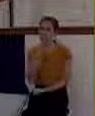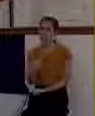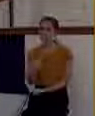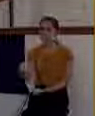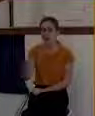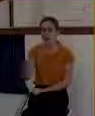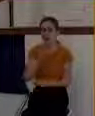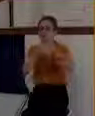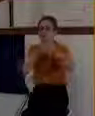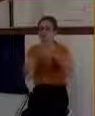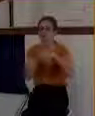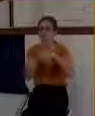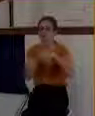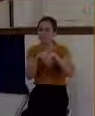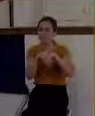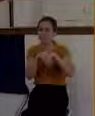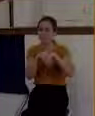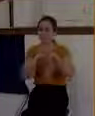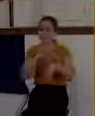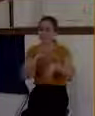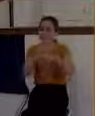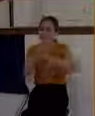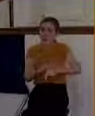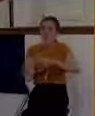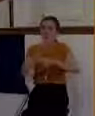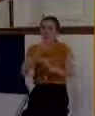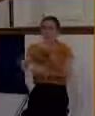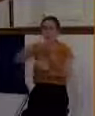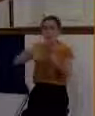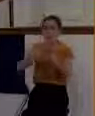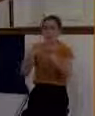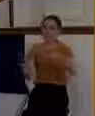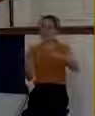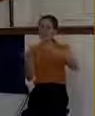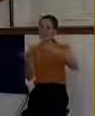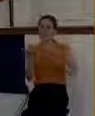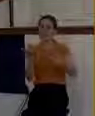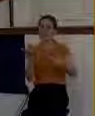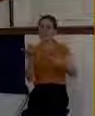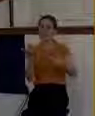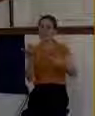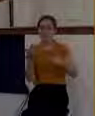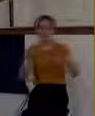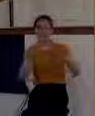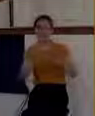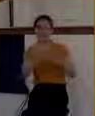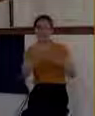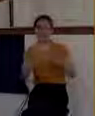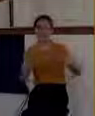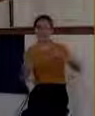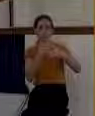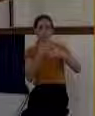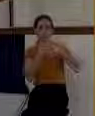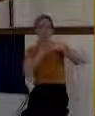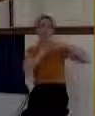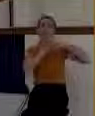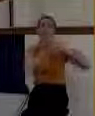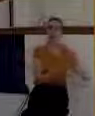you associate with, because it's very easy to be pulled down by someone claiming to be a